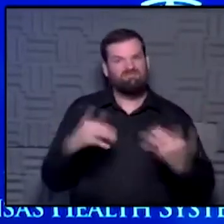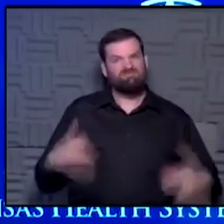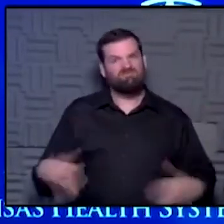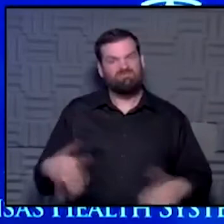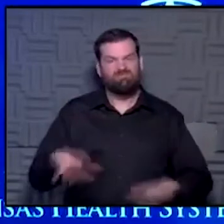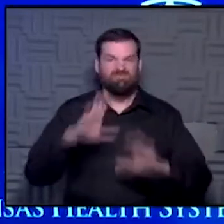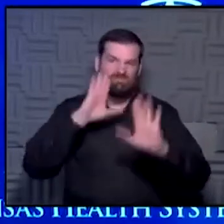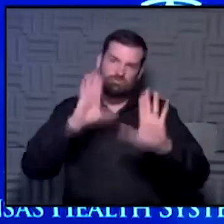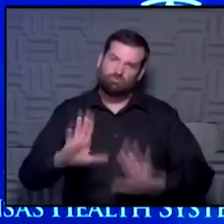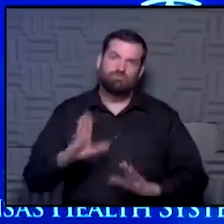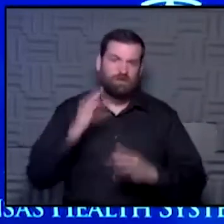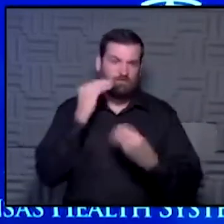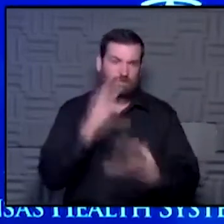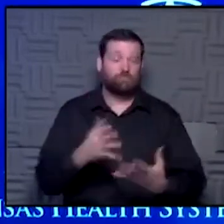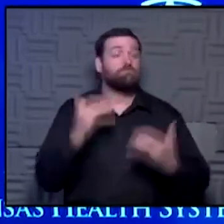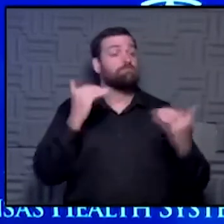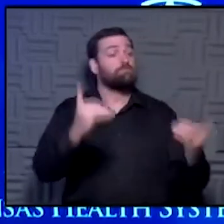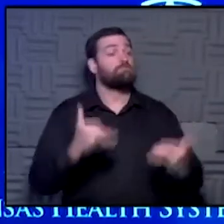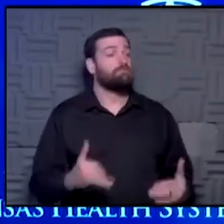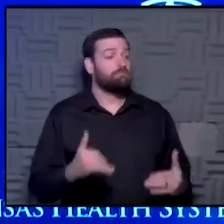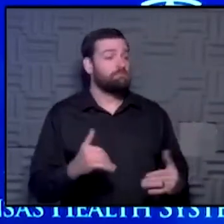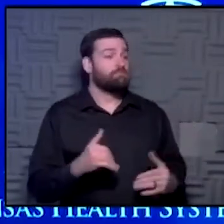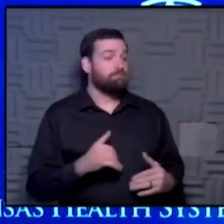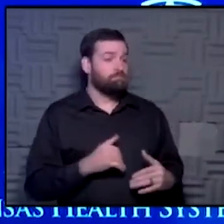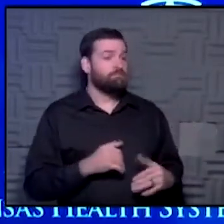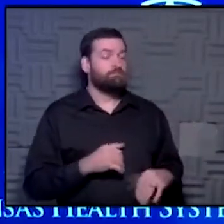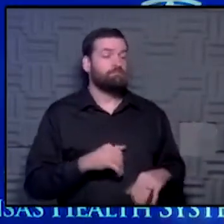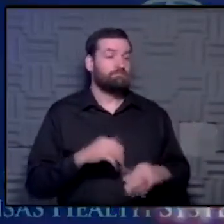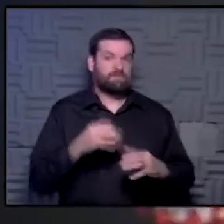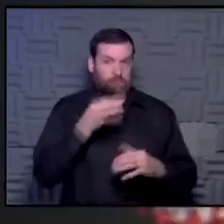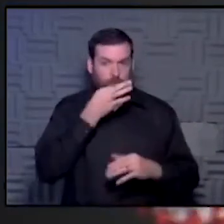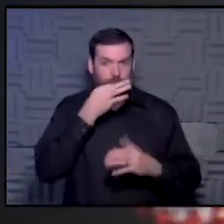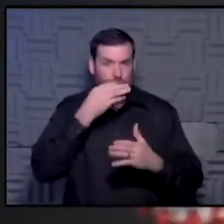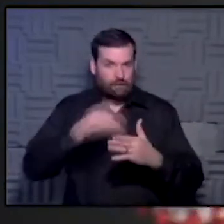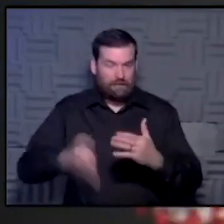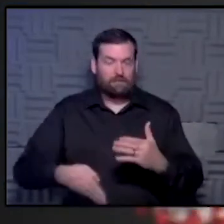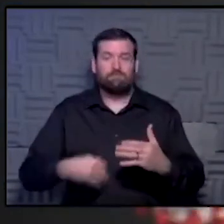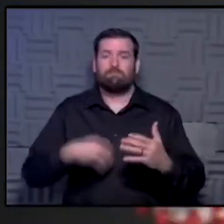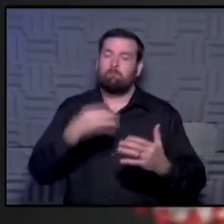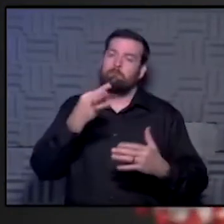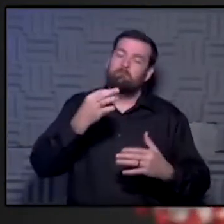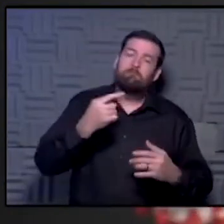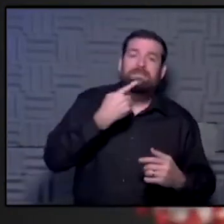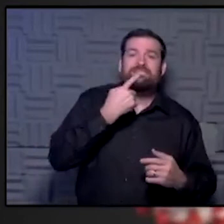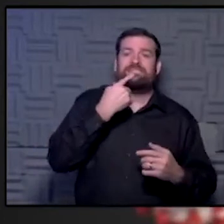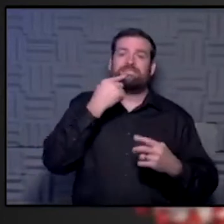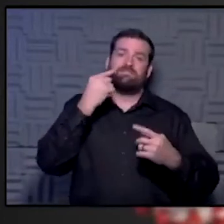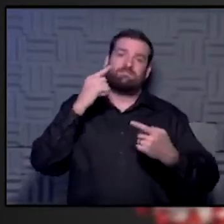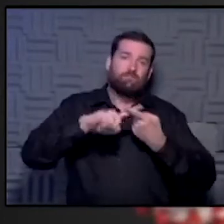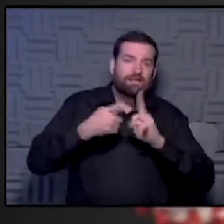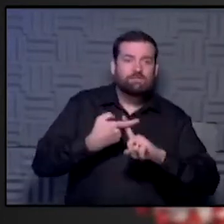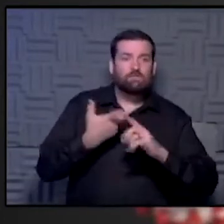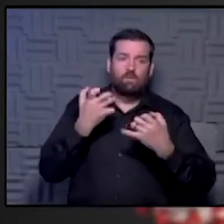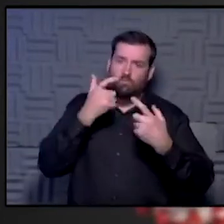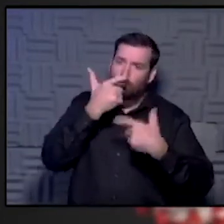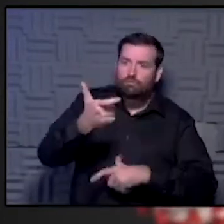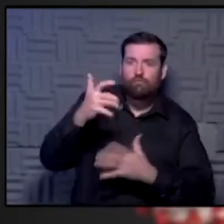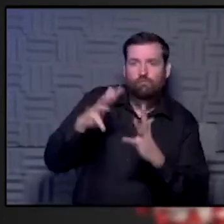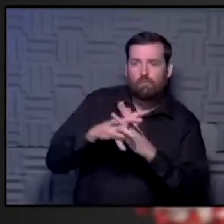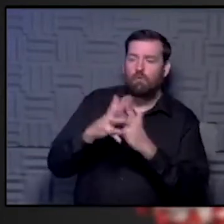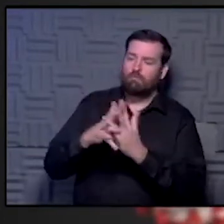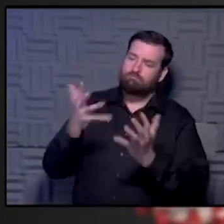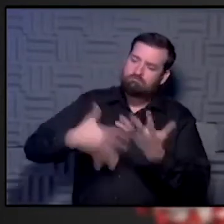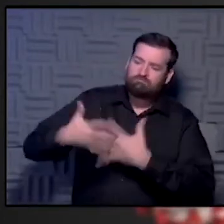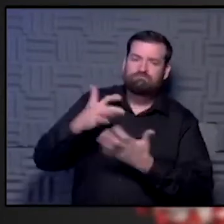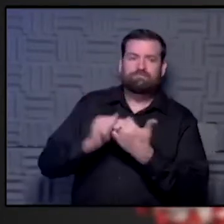great data. Let's go to the next question. Okay, so here's a good one for the weekend. I miss my friends. I want to watch football and spend time together. How can